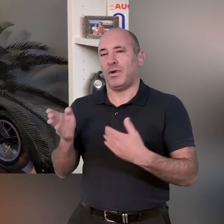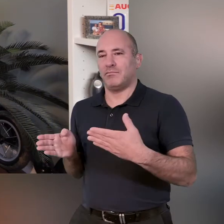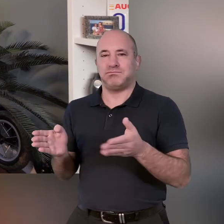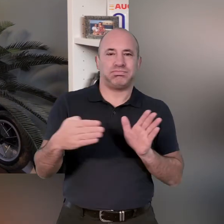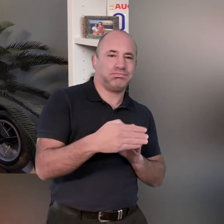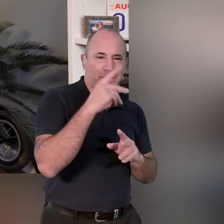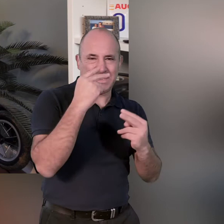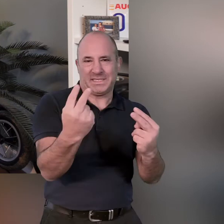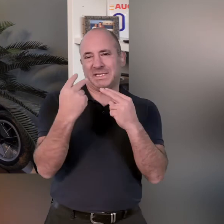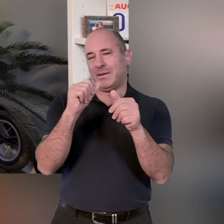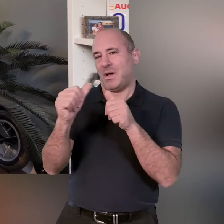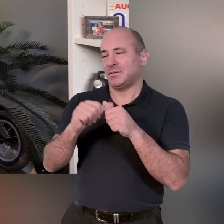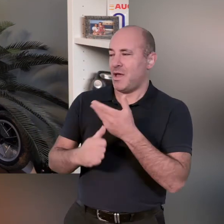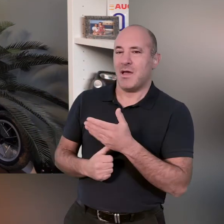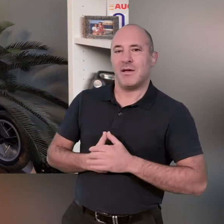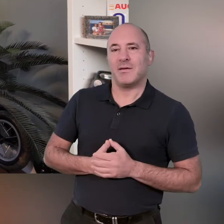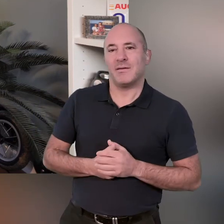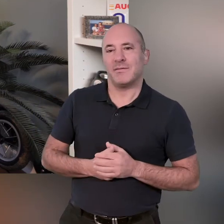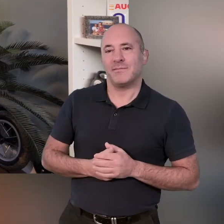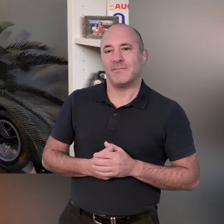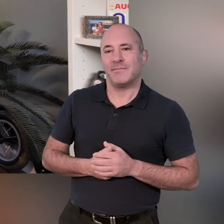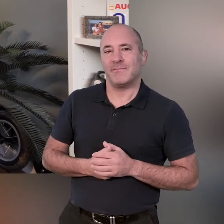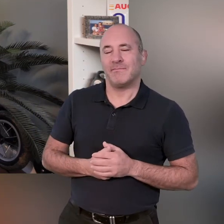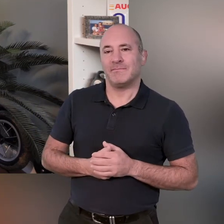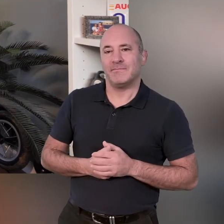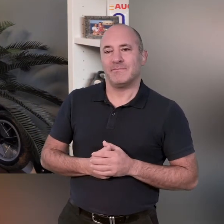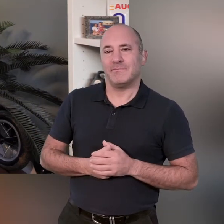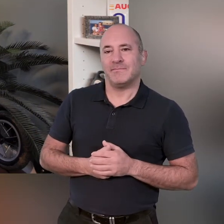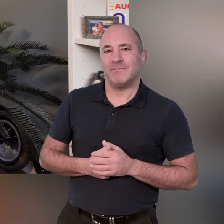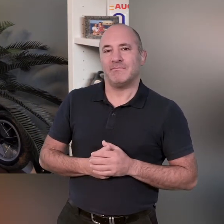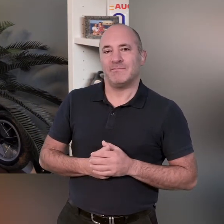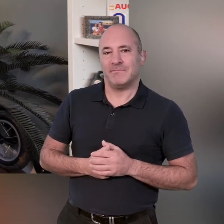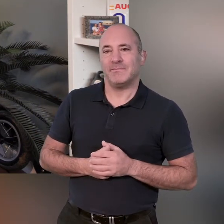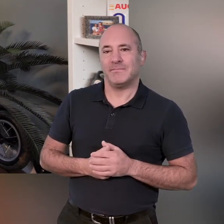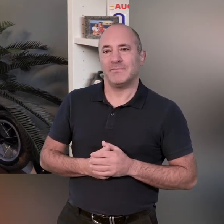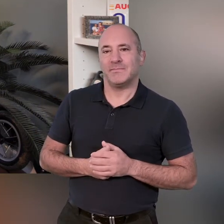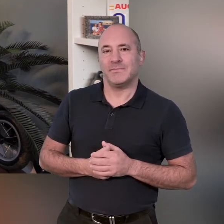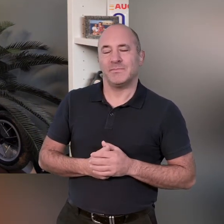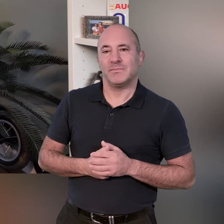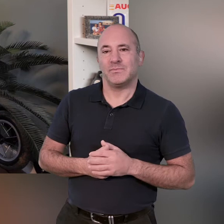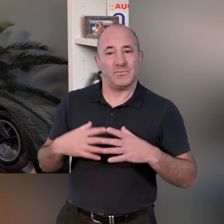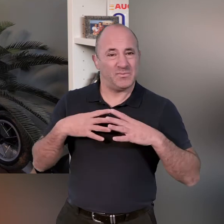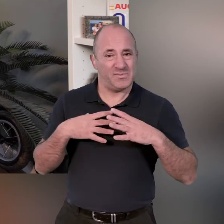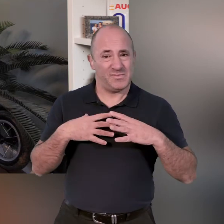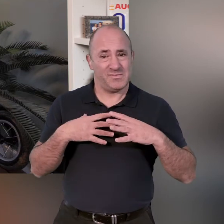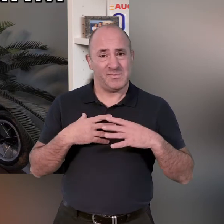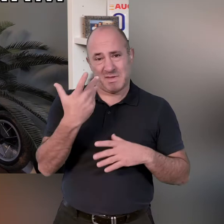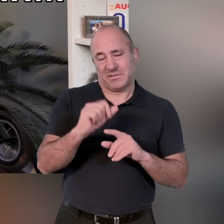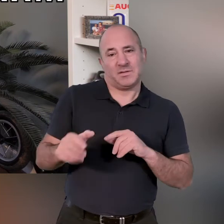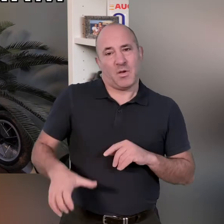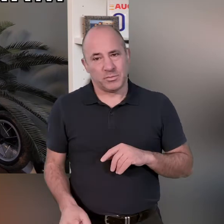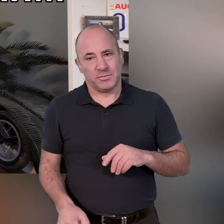rotate so you can see this side from the front now. So you get ready, off we go.